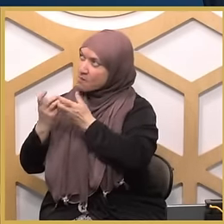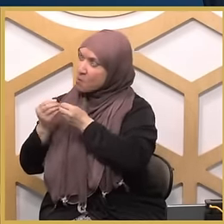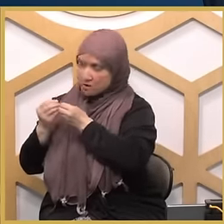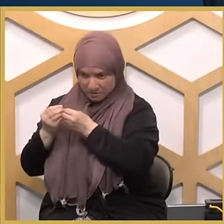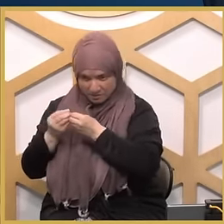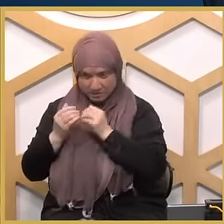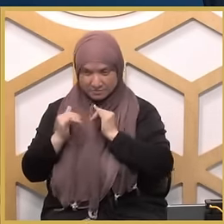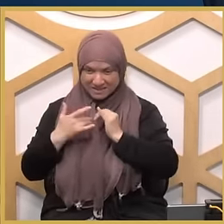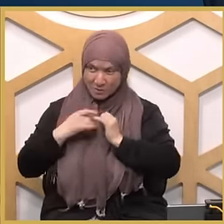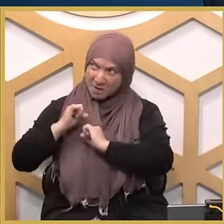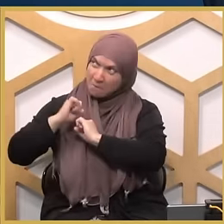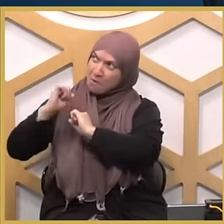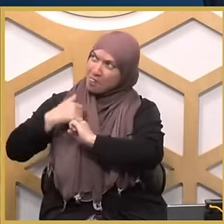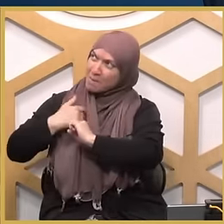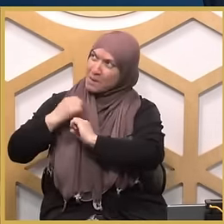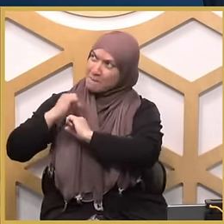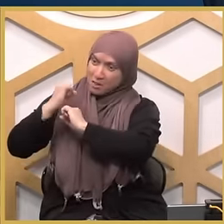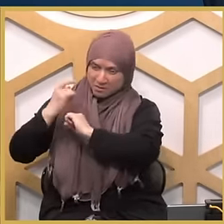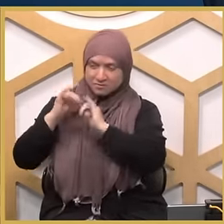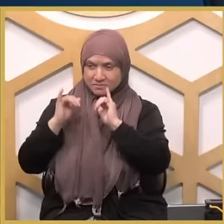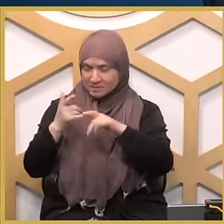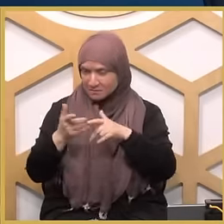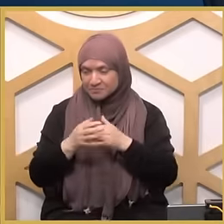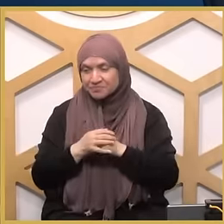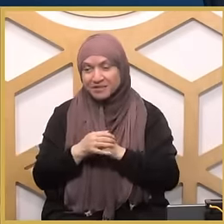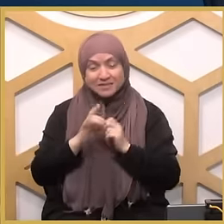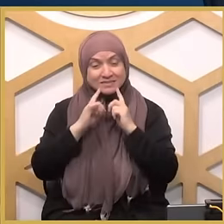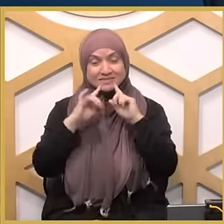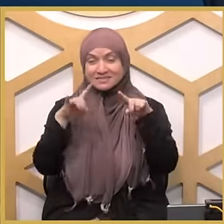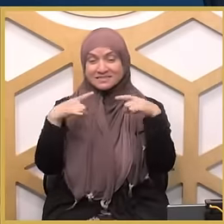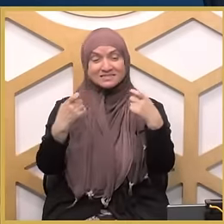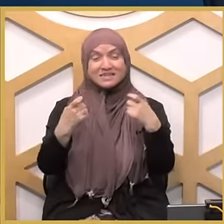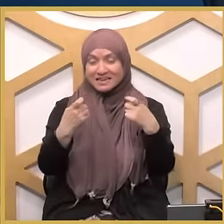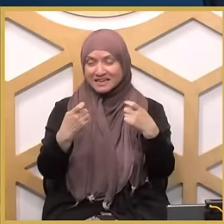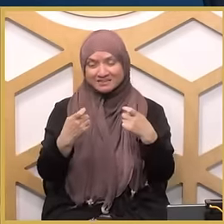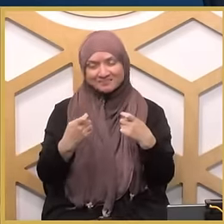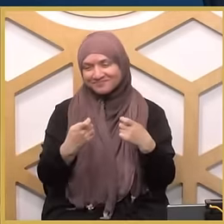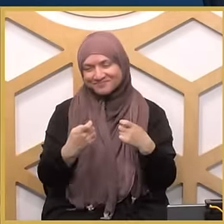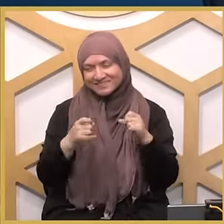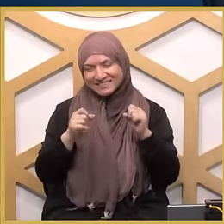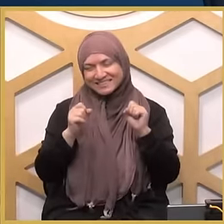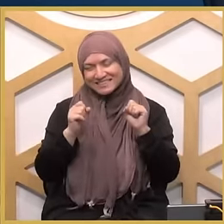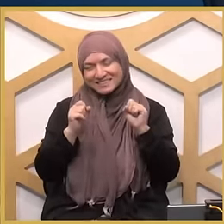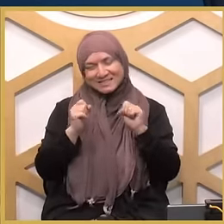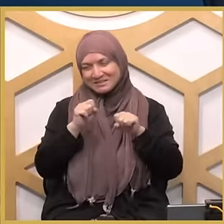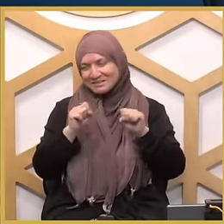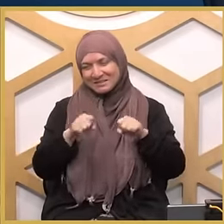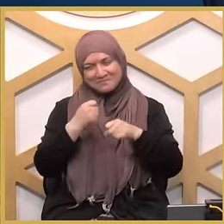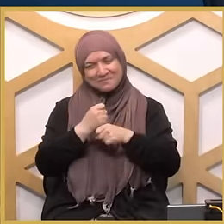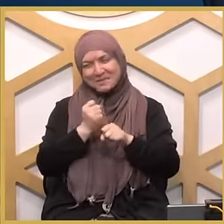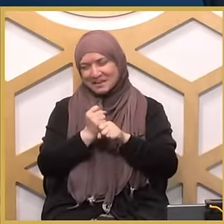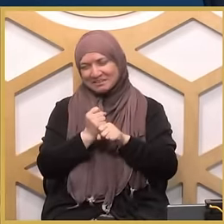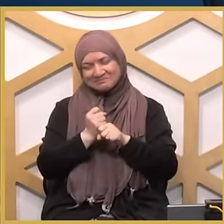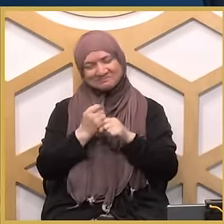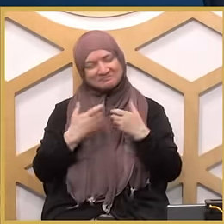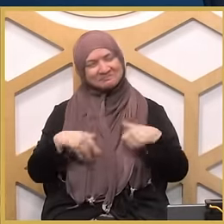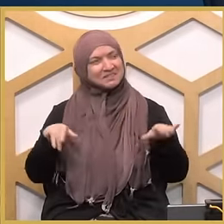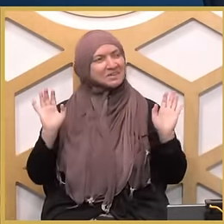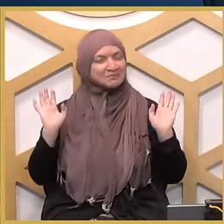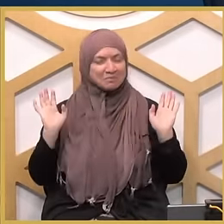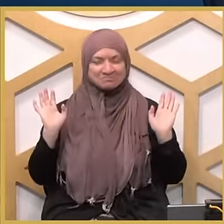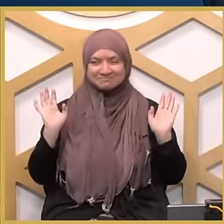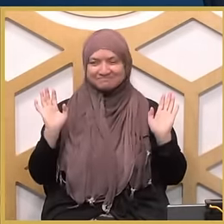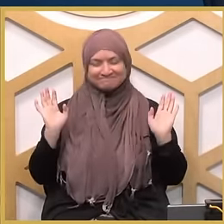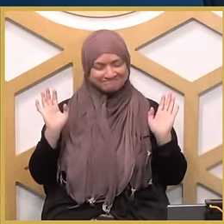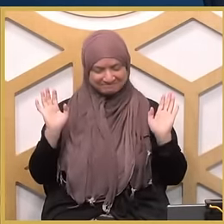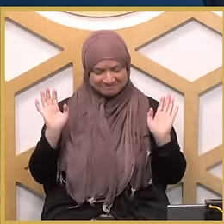to abandon a person and forsake them, completely to leave them for themselves and for the shaitan. Here we're talking about you desiring to